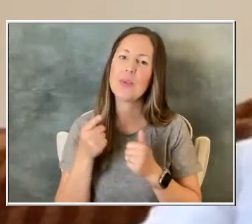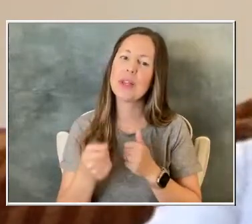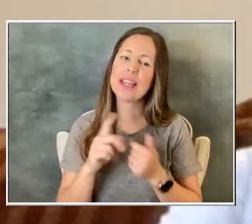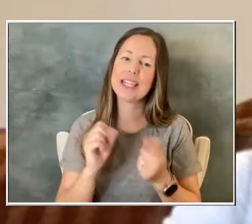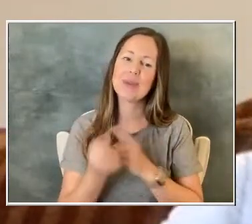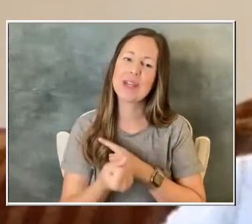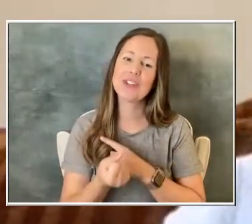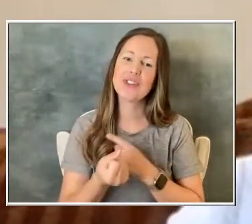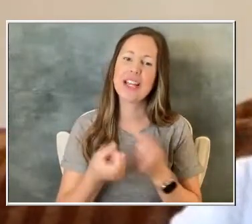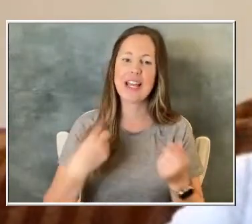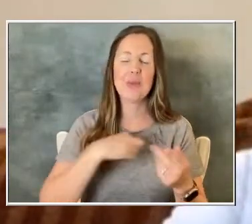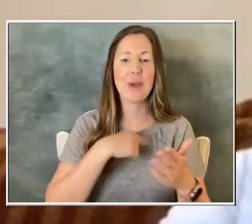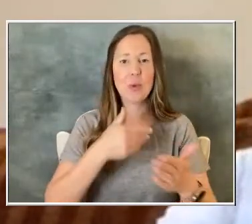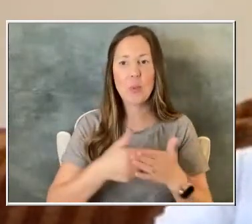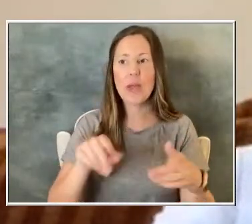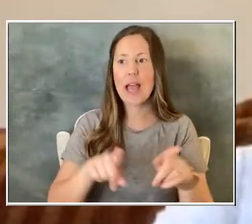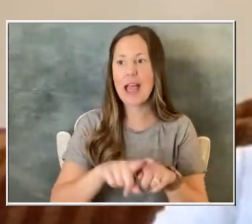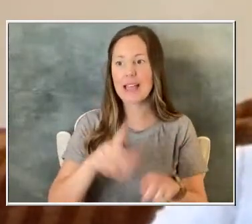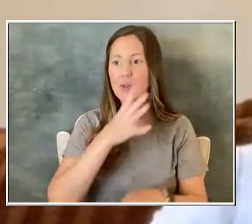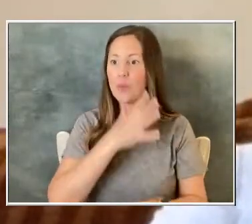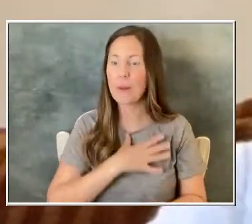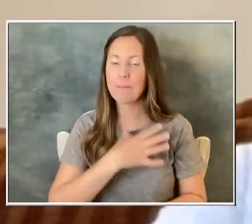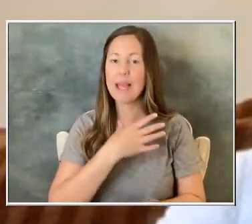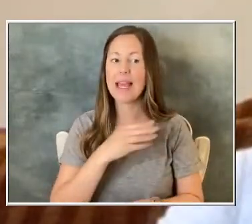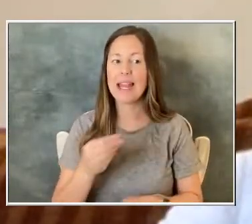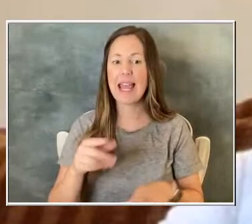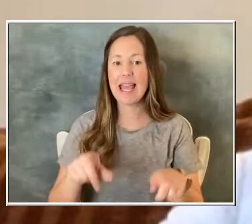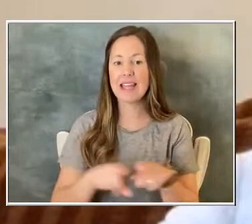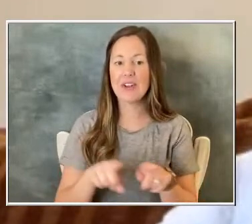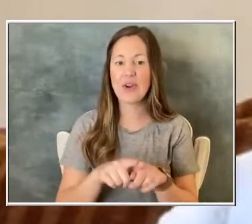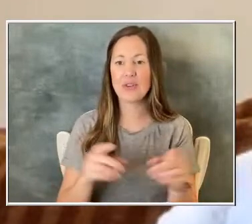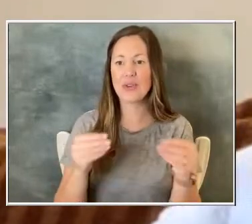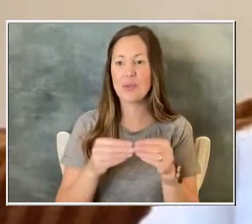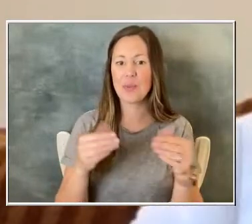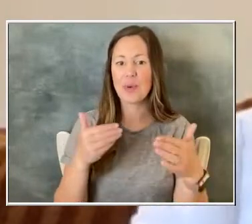as women and closer in